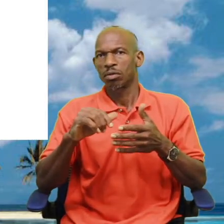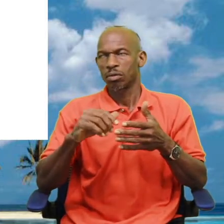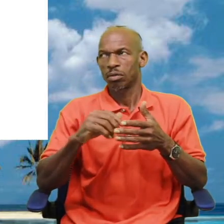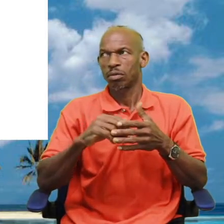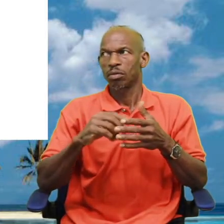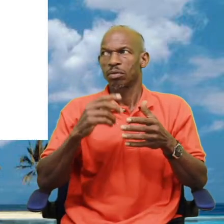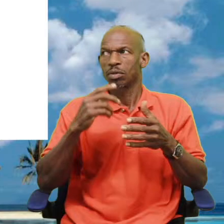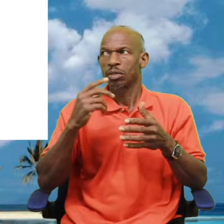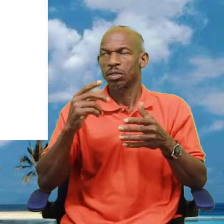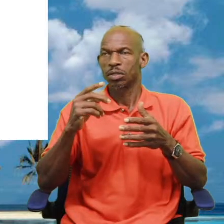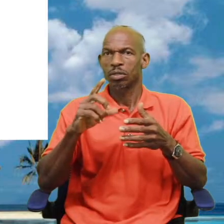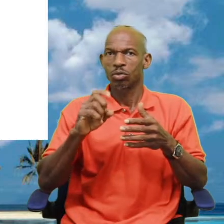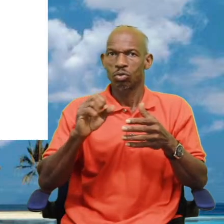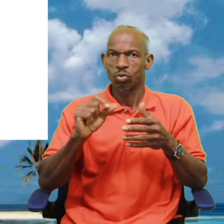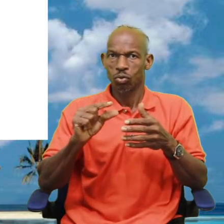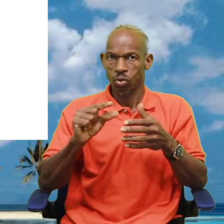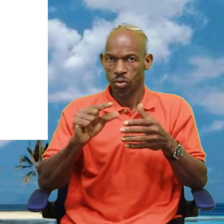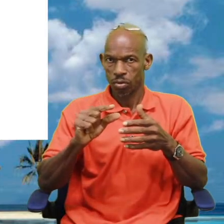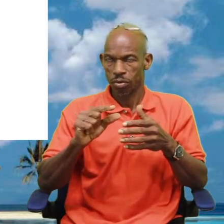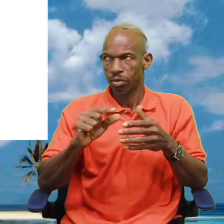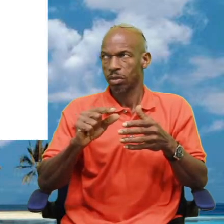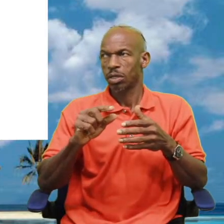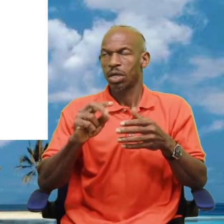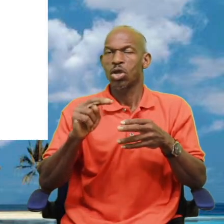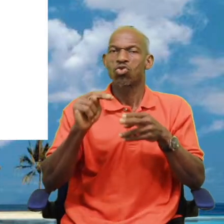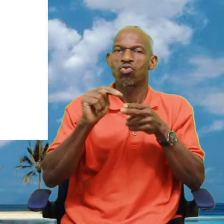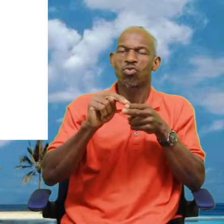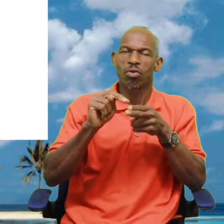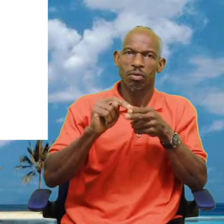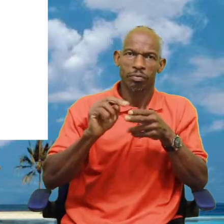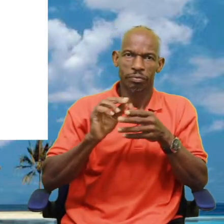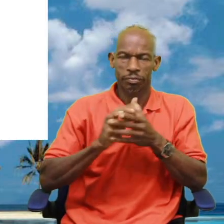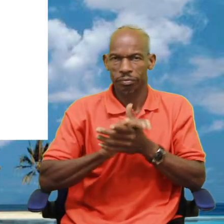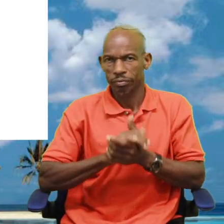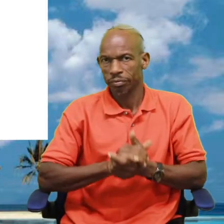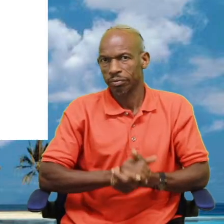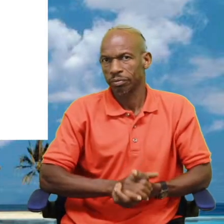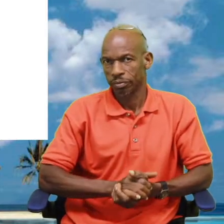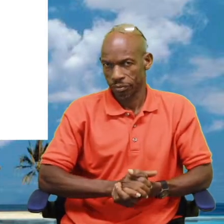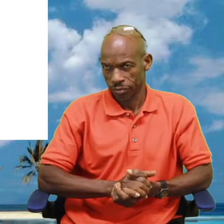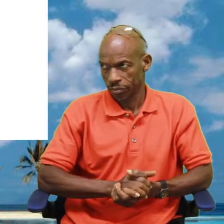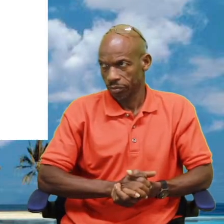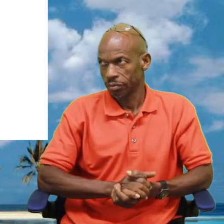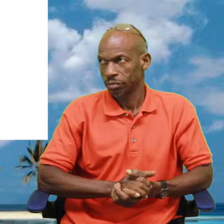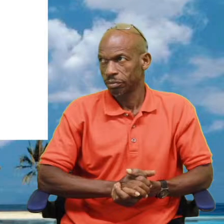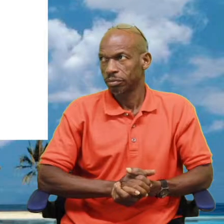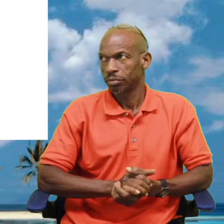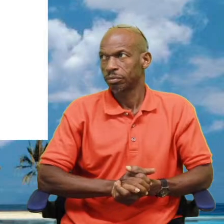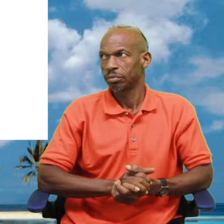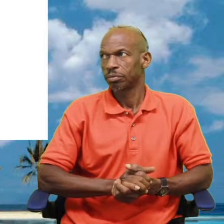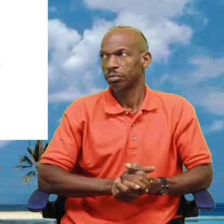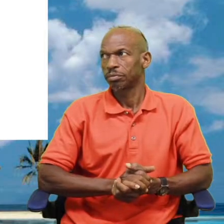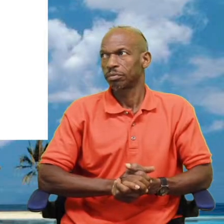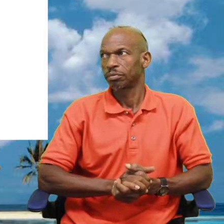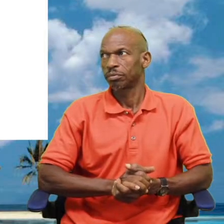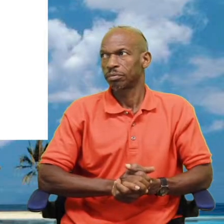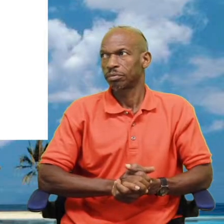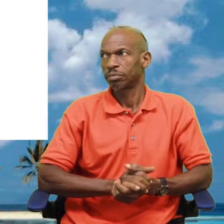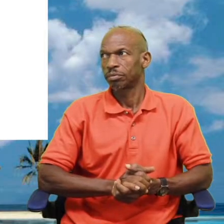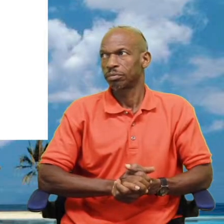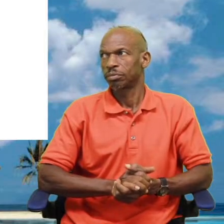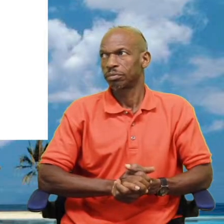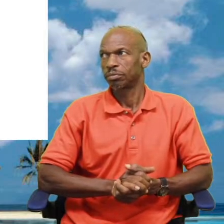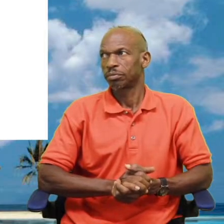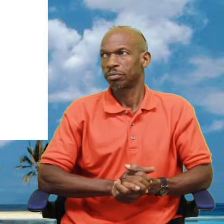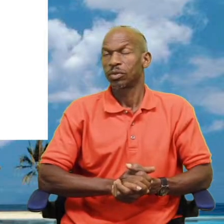we want, the dog is a noun. What we first want to get when we're looking at the dog is we want to see how